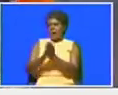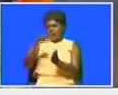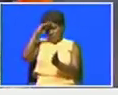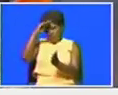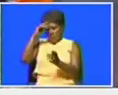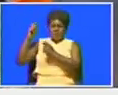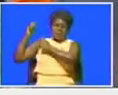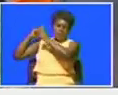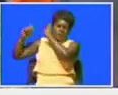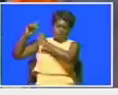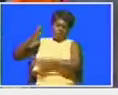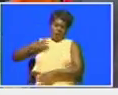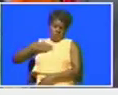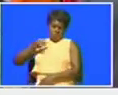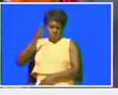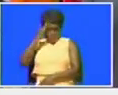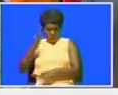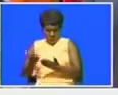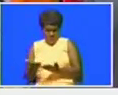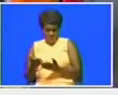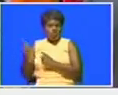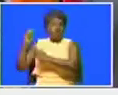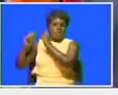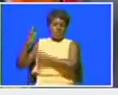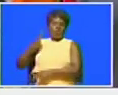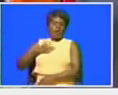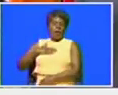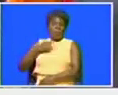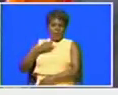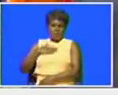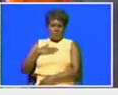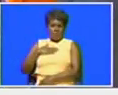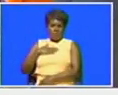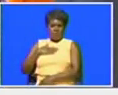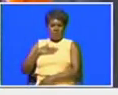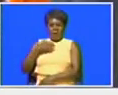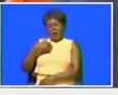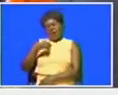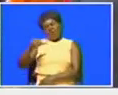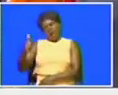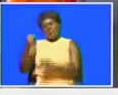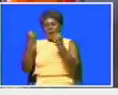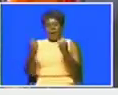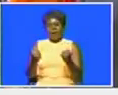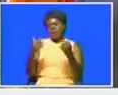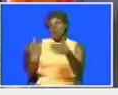na saiduri, najua hii mila yetu, iko milangine ni ngumu